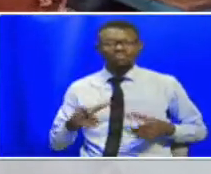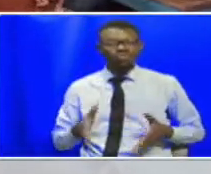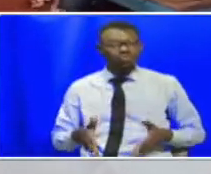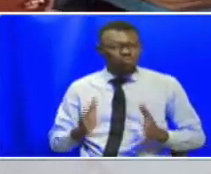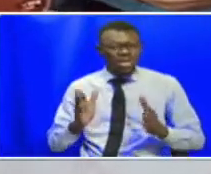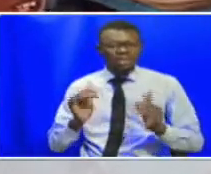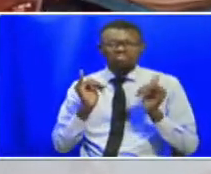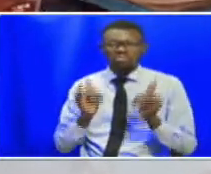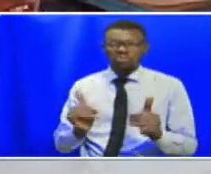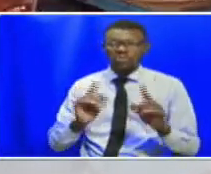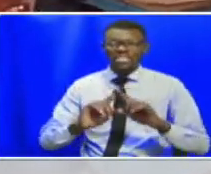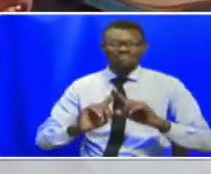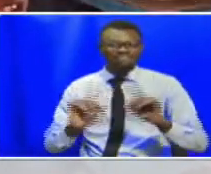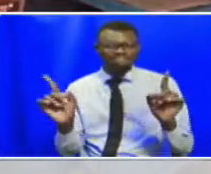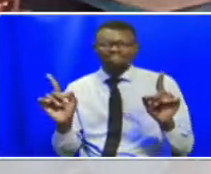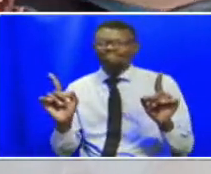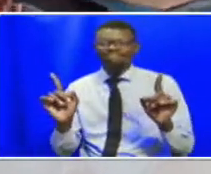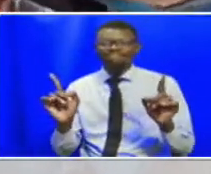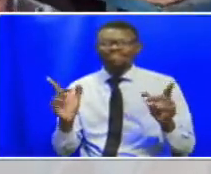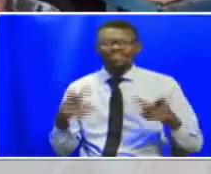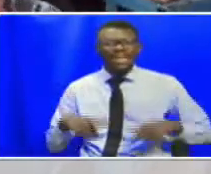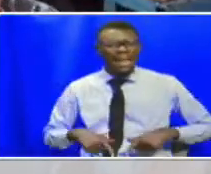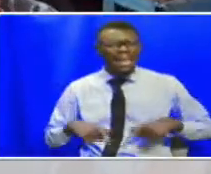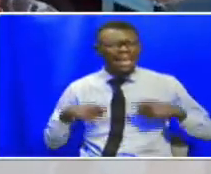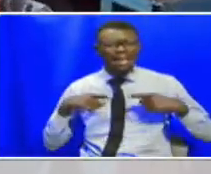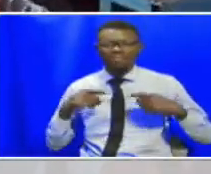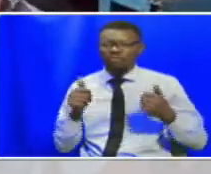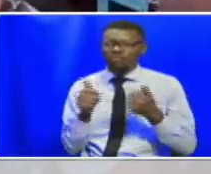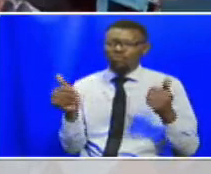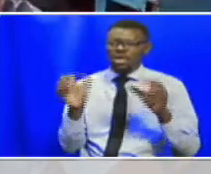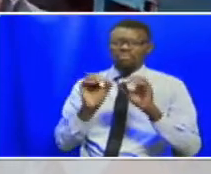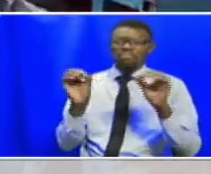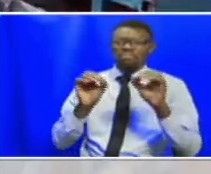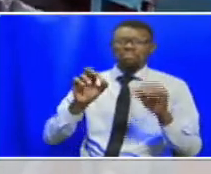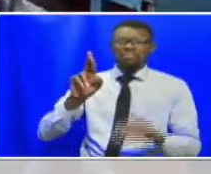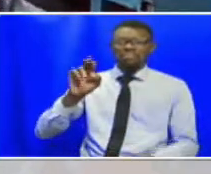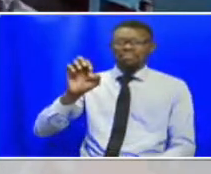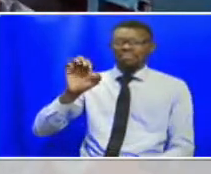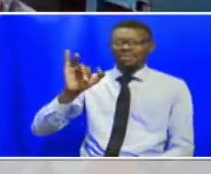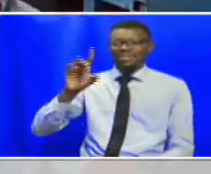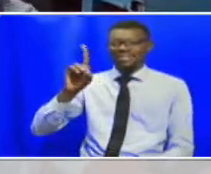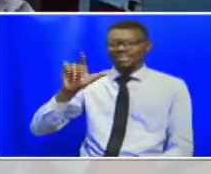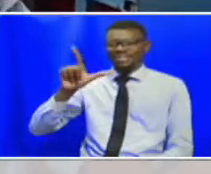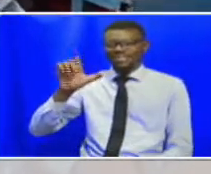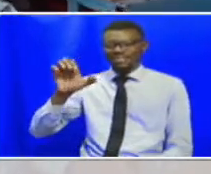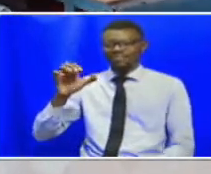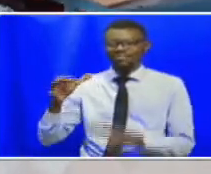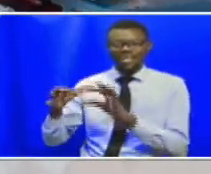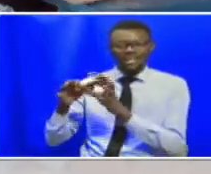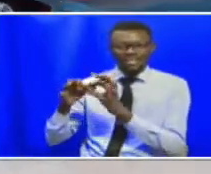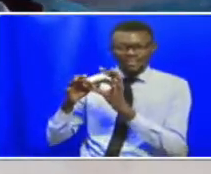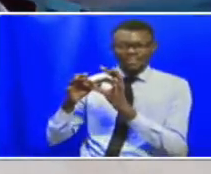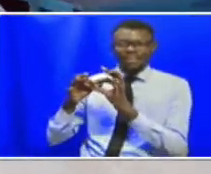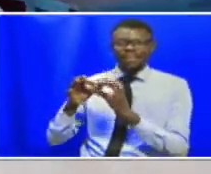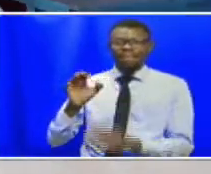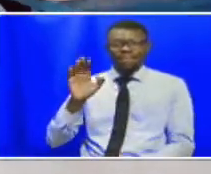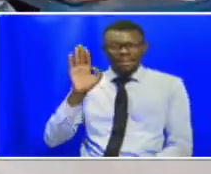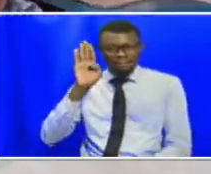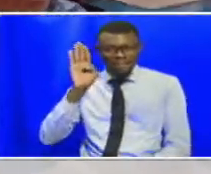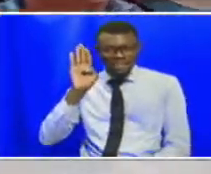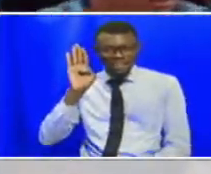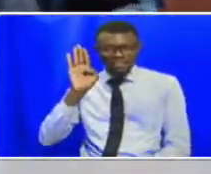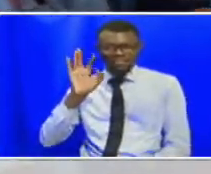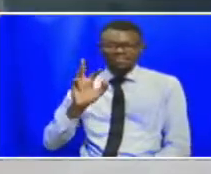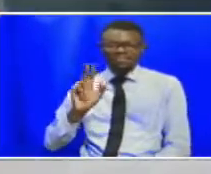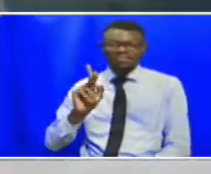though this threatens the survival of these unique Rendile traditions and culture. Beldin Waliaula, KTN